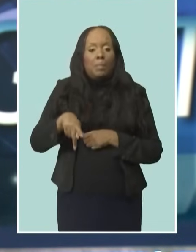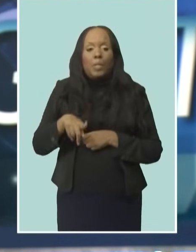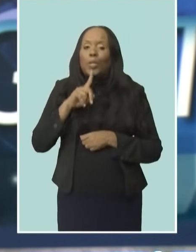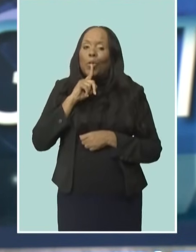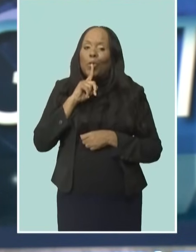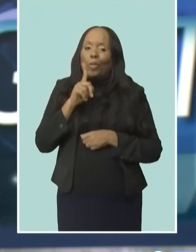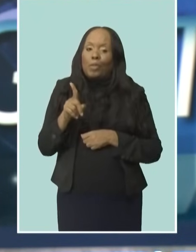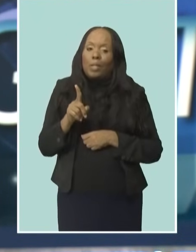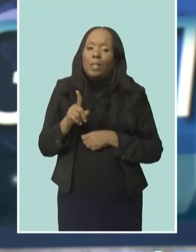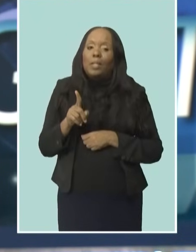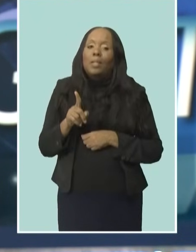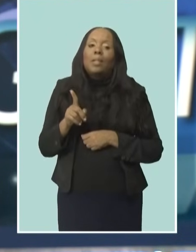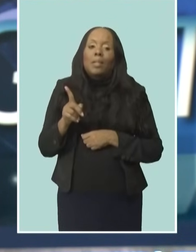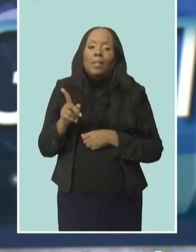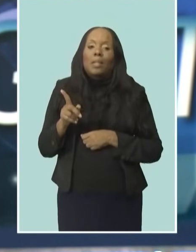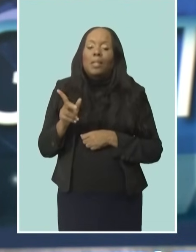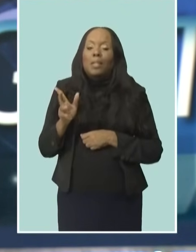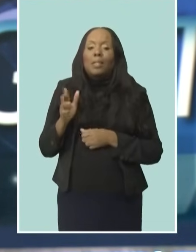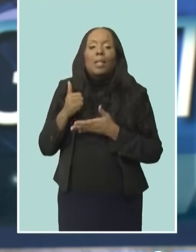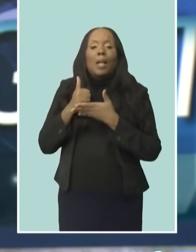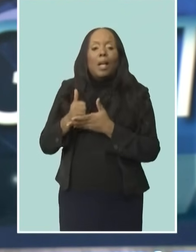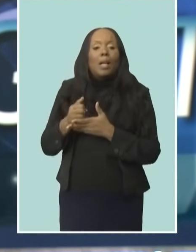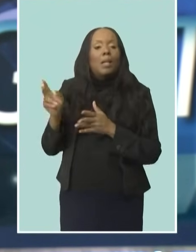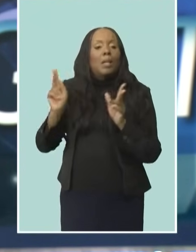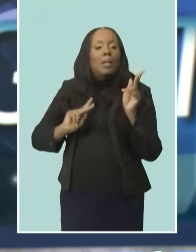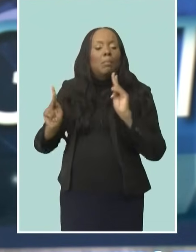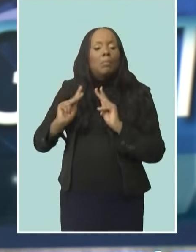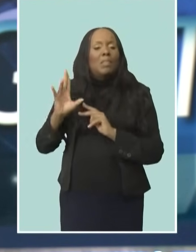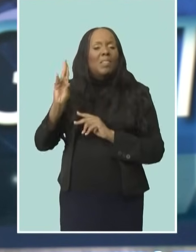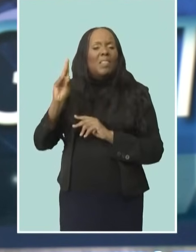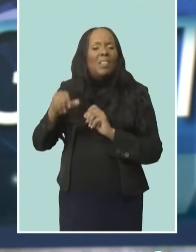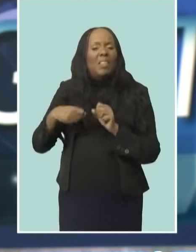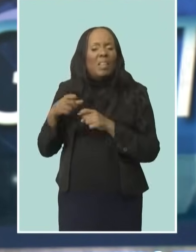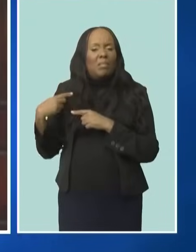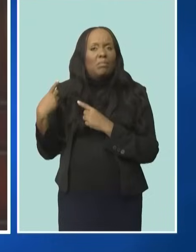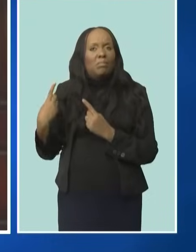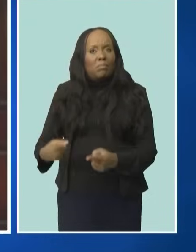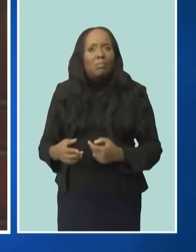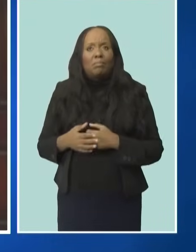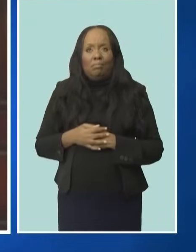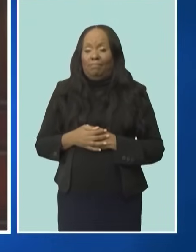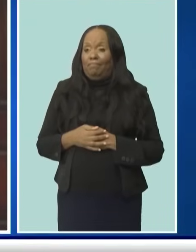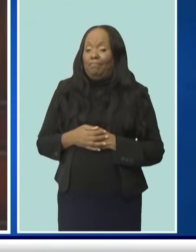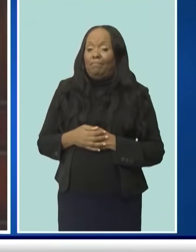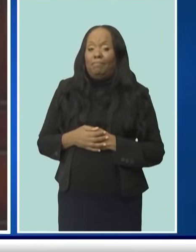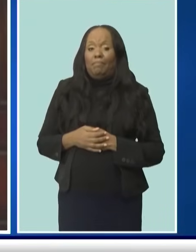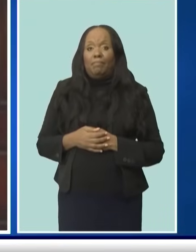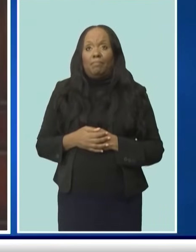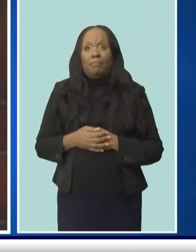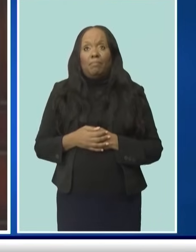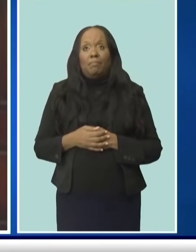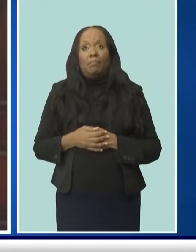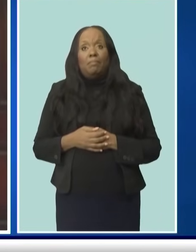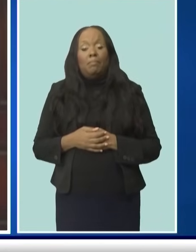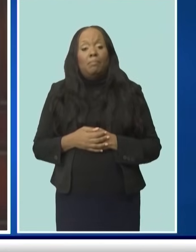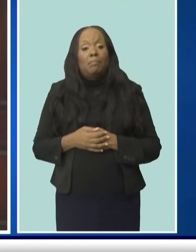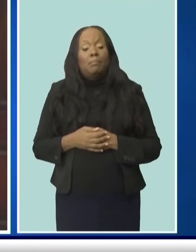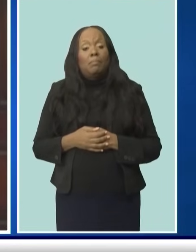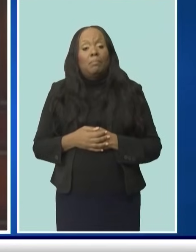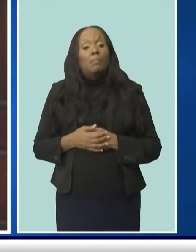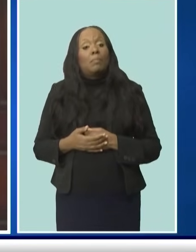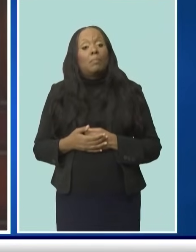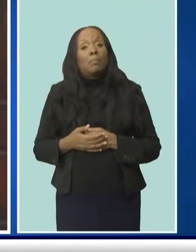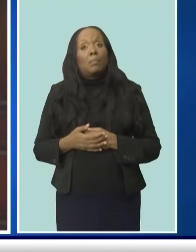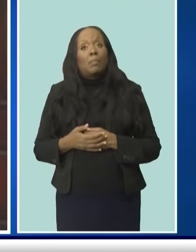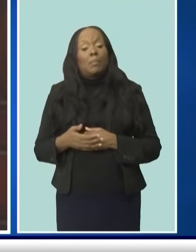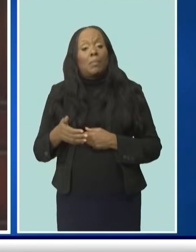insurance policy for the people of Barbados over the last 7 years. Life is a relay, sir,